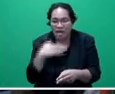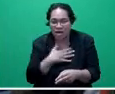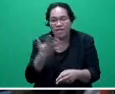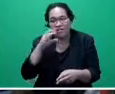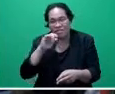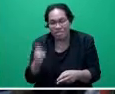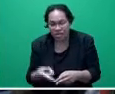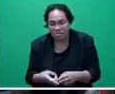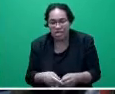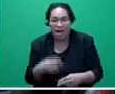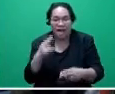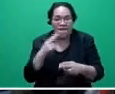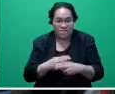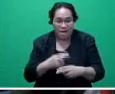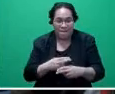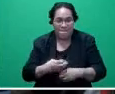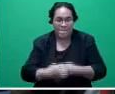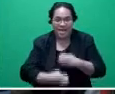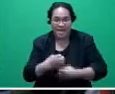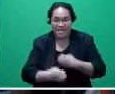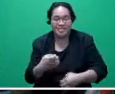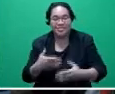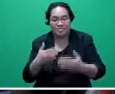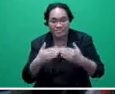350,000 Farm mechanization, you have about